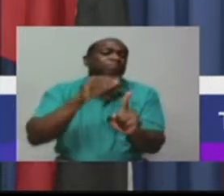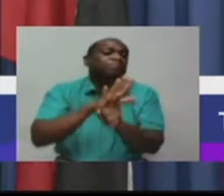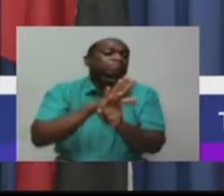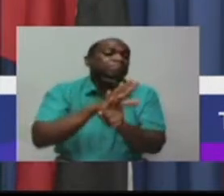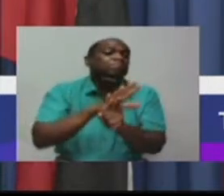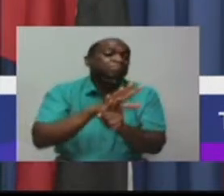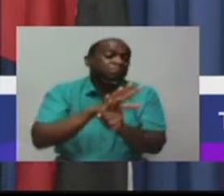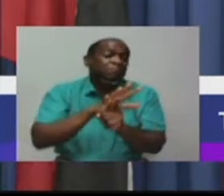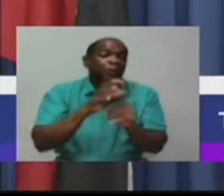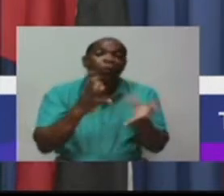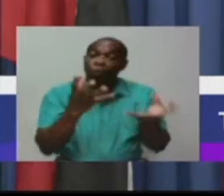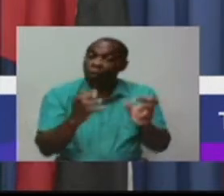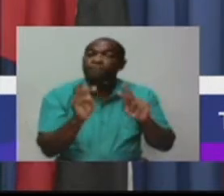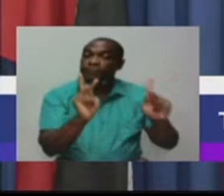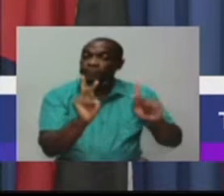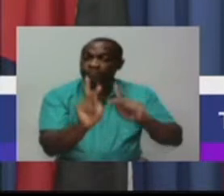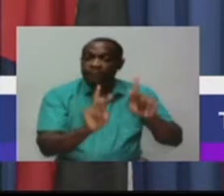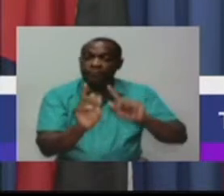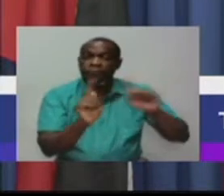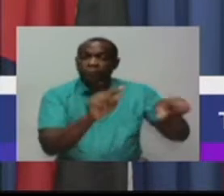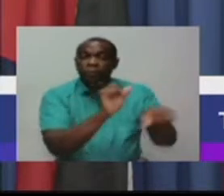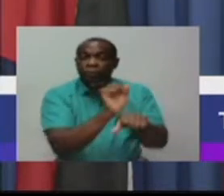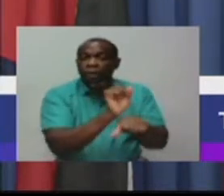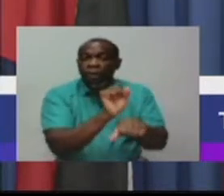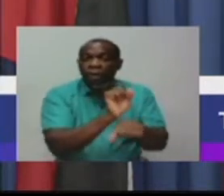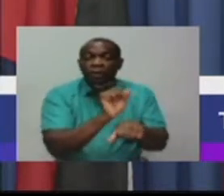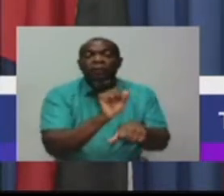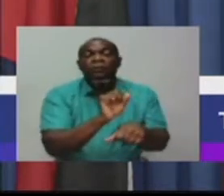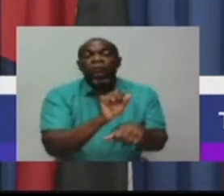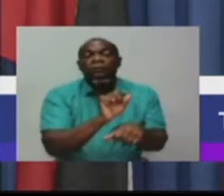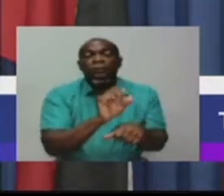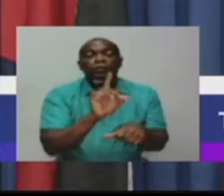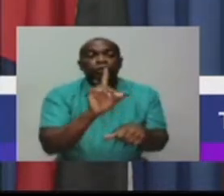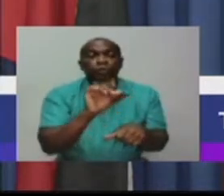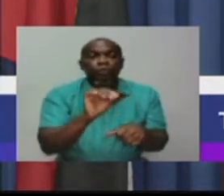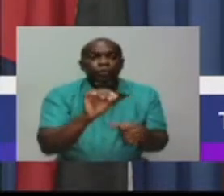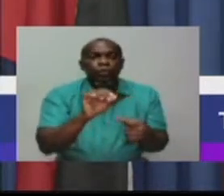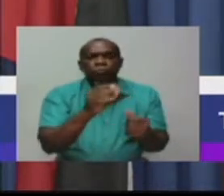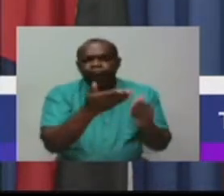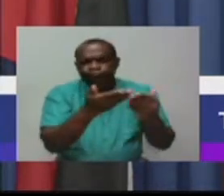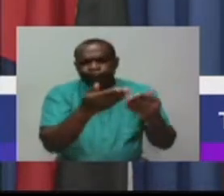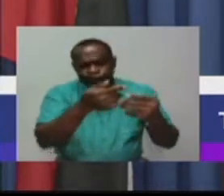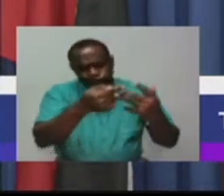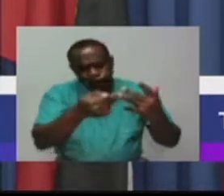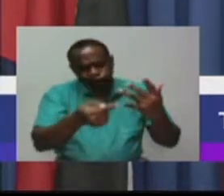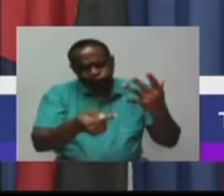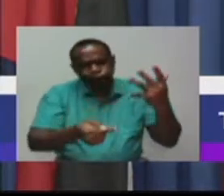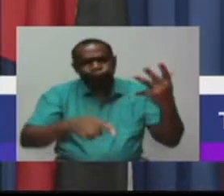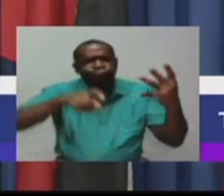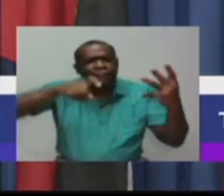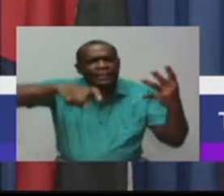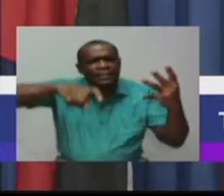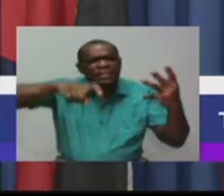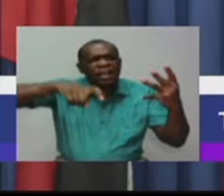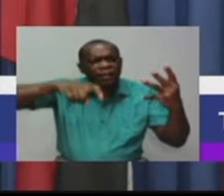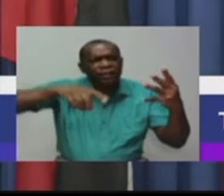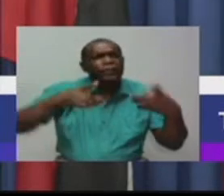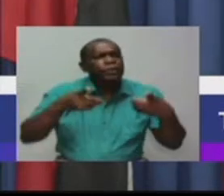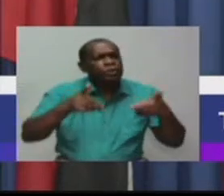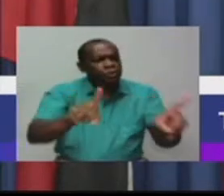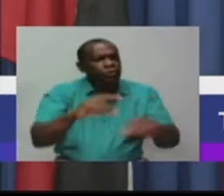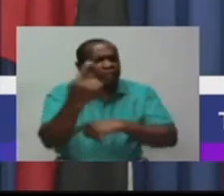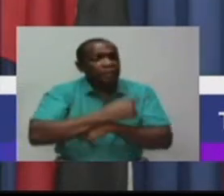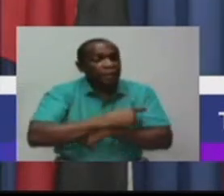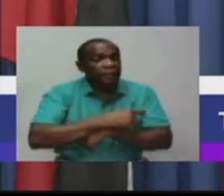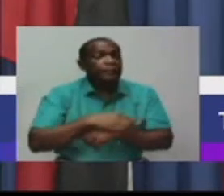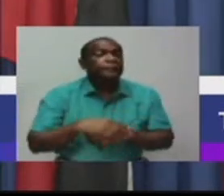that you do in the daytime. So 9 o'clock means that if you are out, depending on how far away you are from home, depending on the traffic you